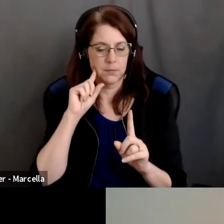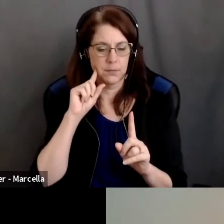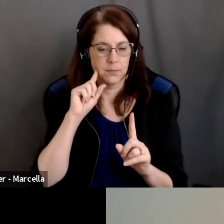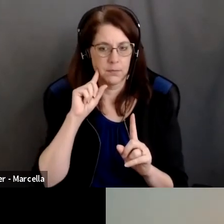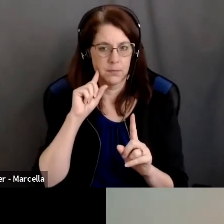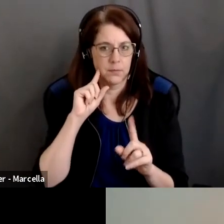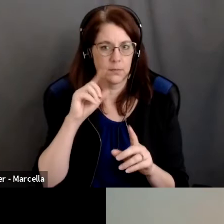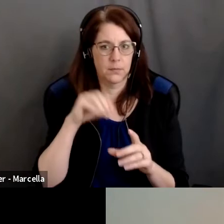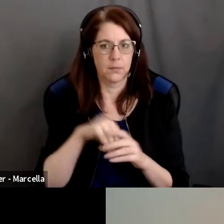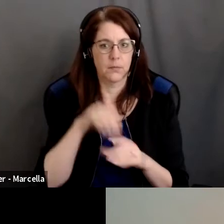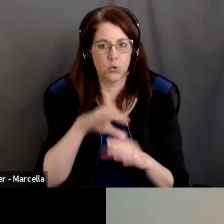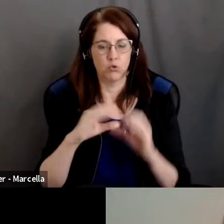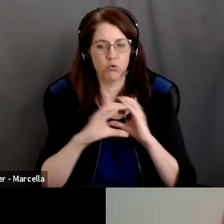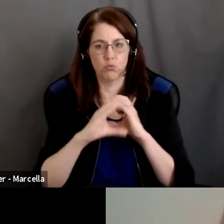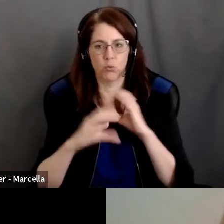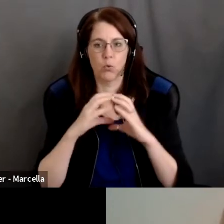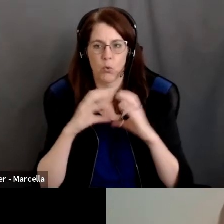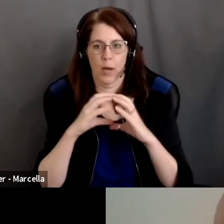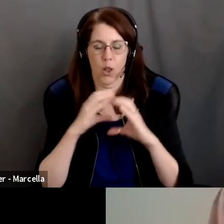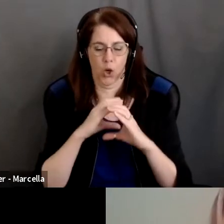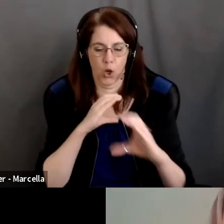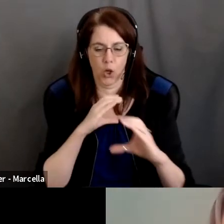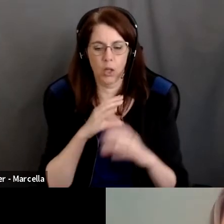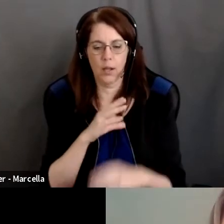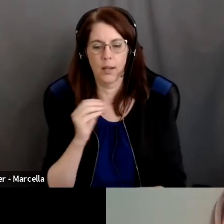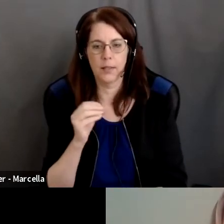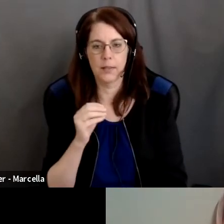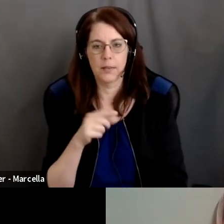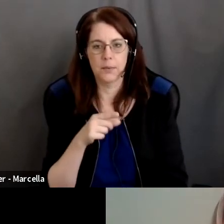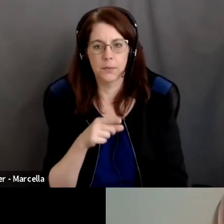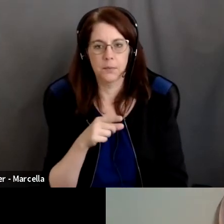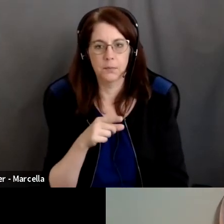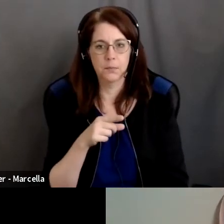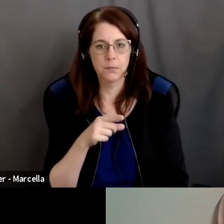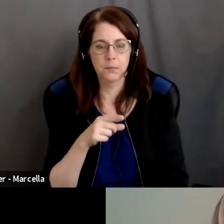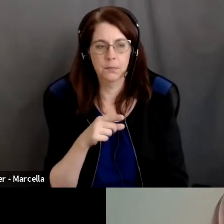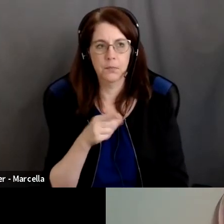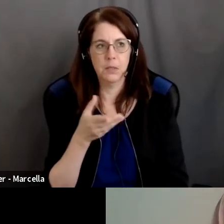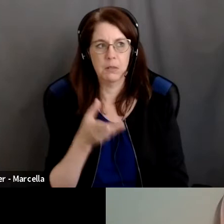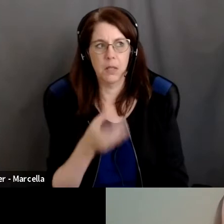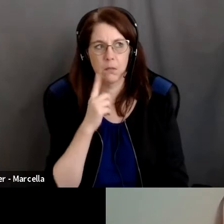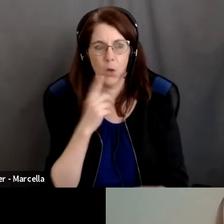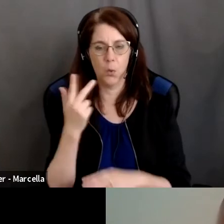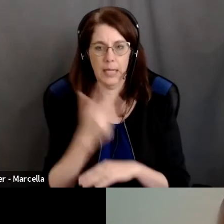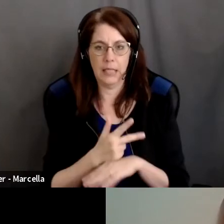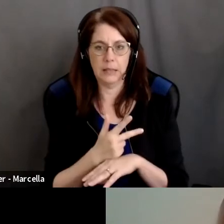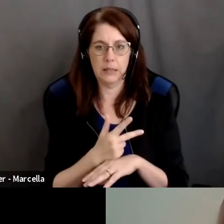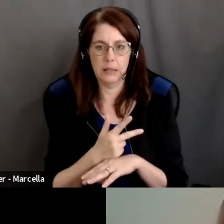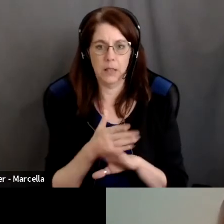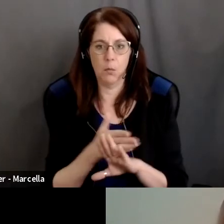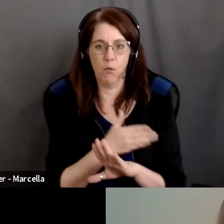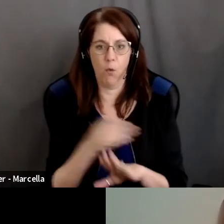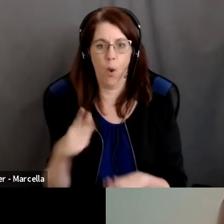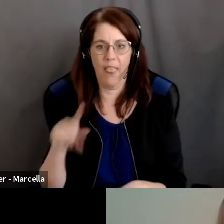was in her trailer, and she was in her trailer for 3 days before they found